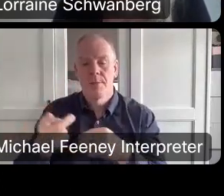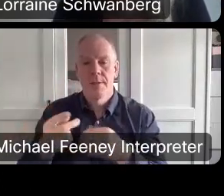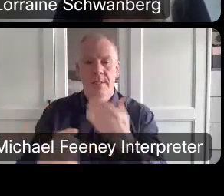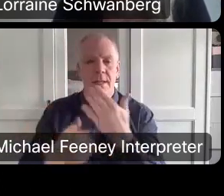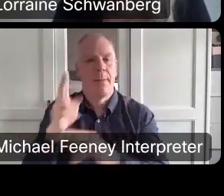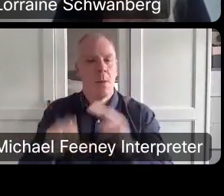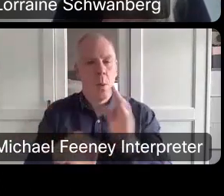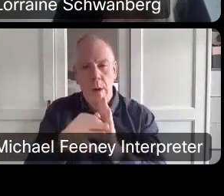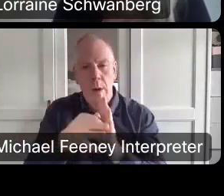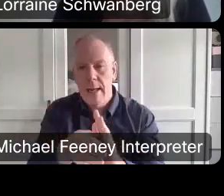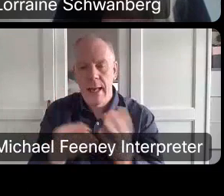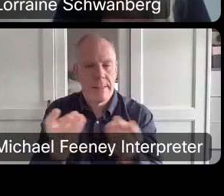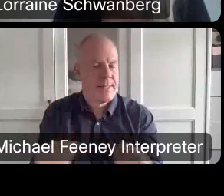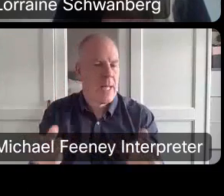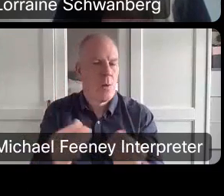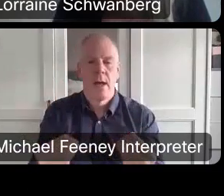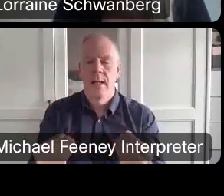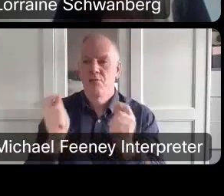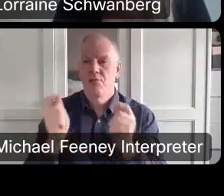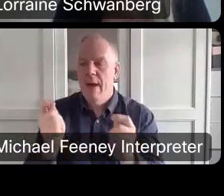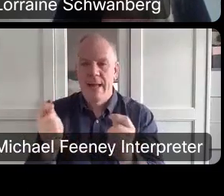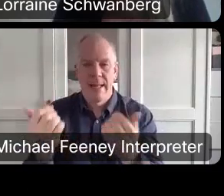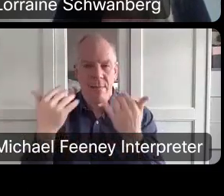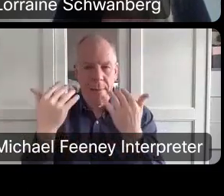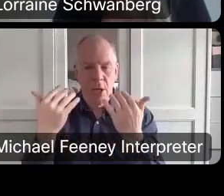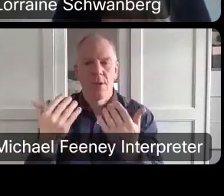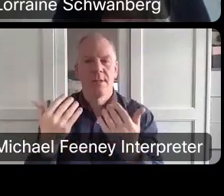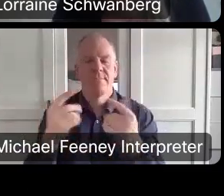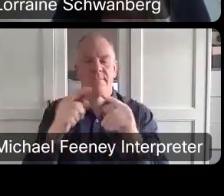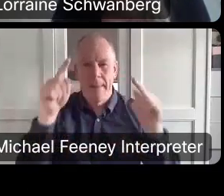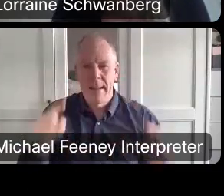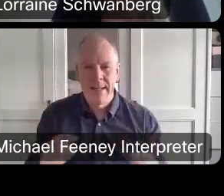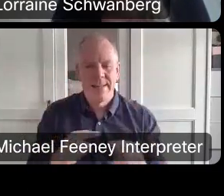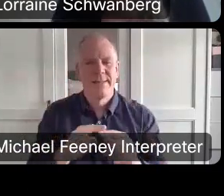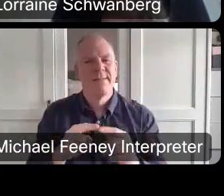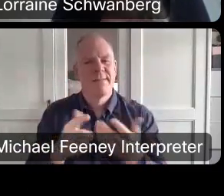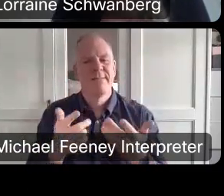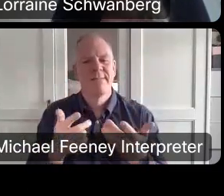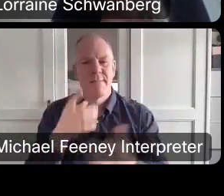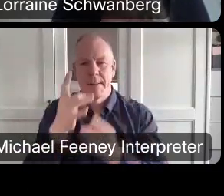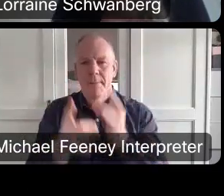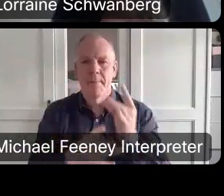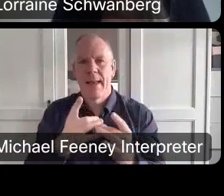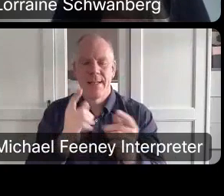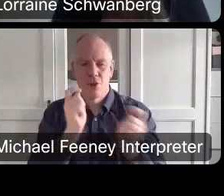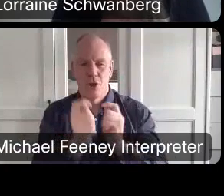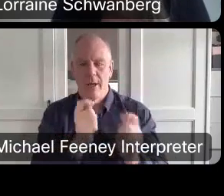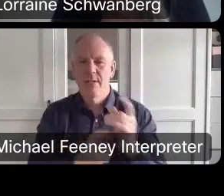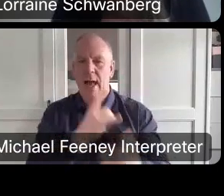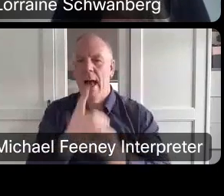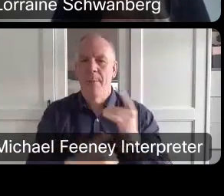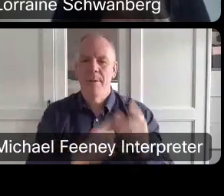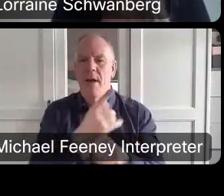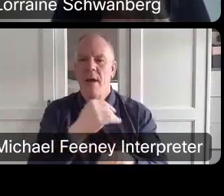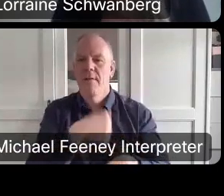guidance material, resources, training material, some of our templates. We're making those technical changes to the NIMS system